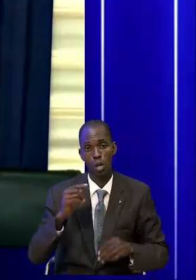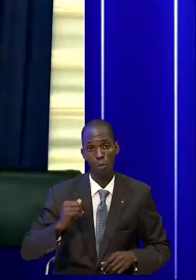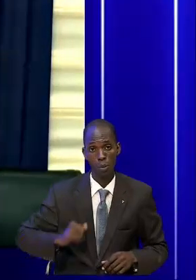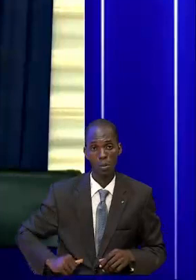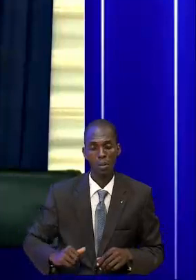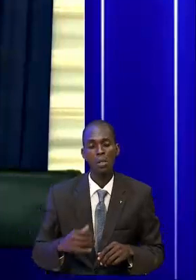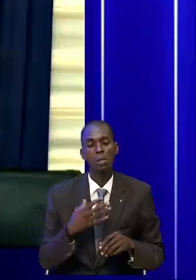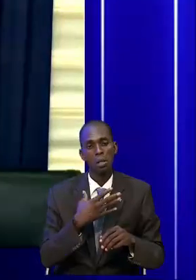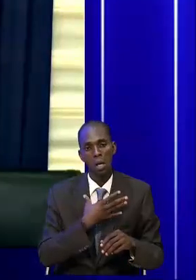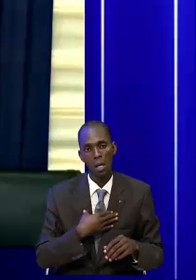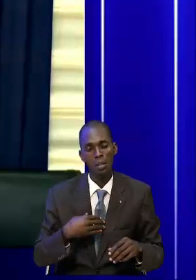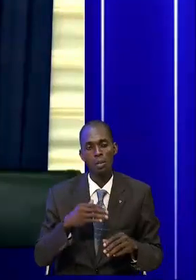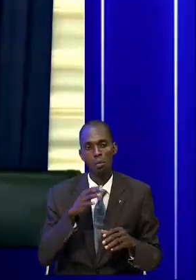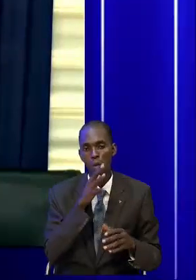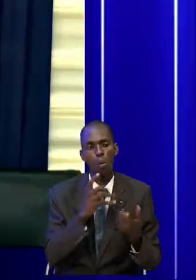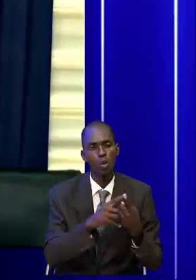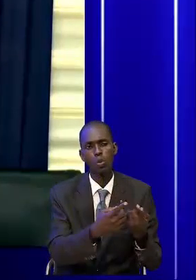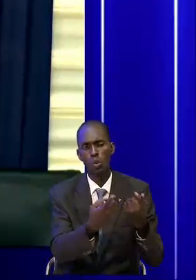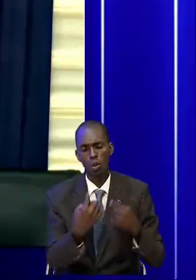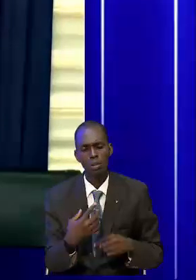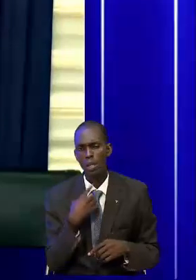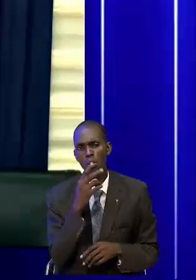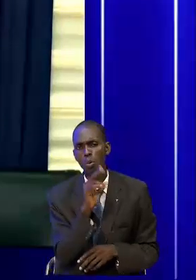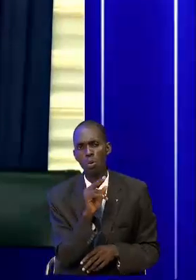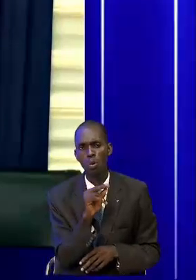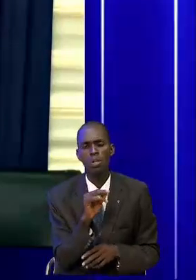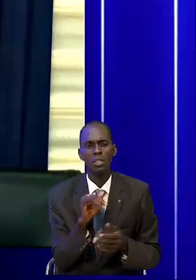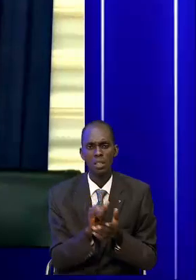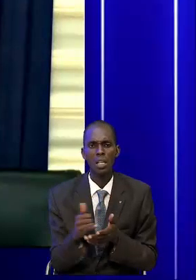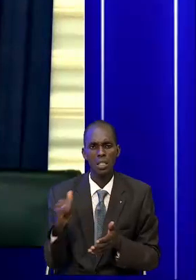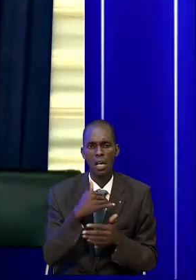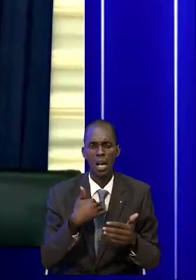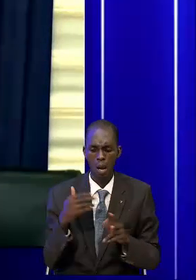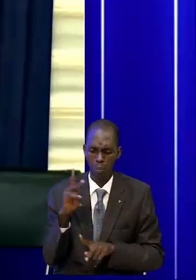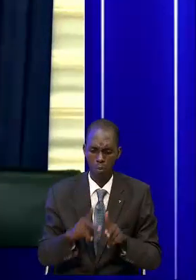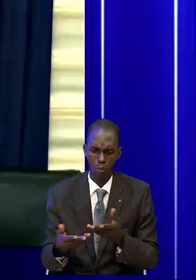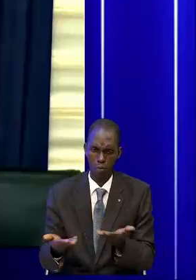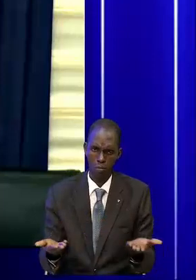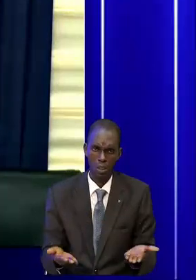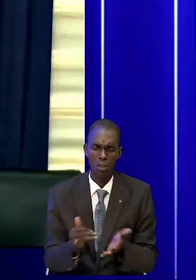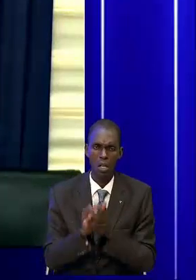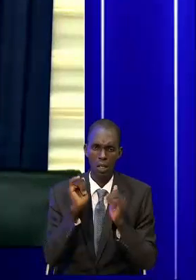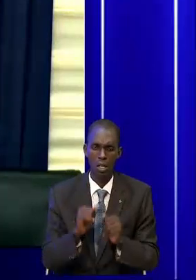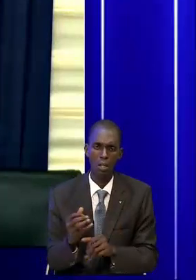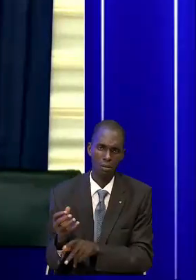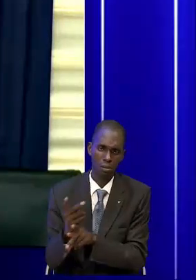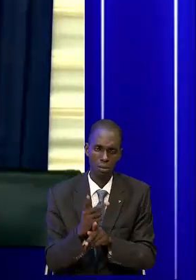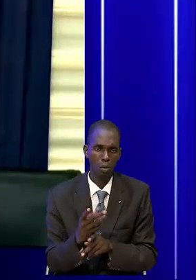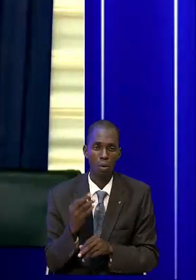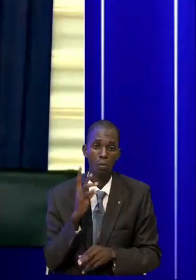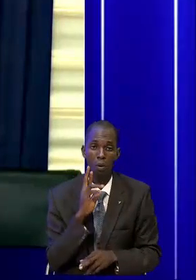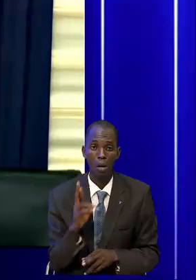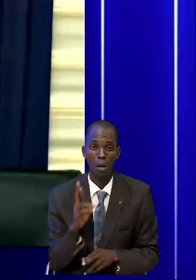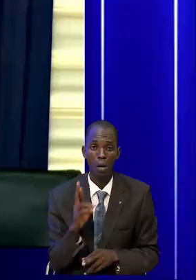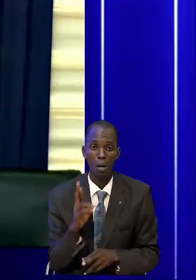the operation. Later, she told me, I said, it's okay, I have to calm down. She said, no. She asked people